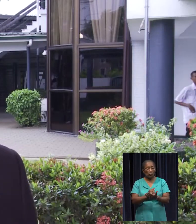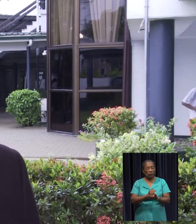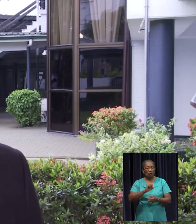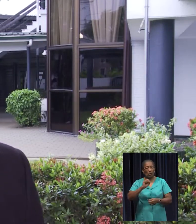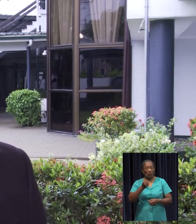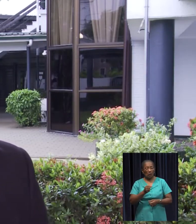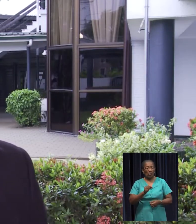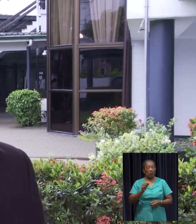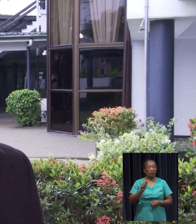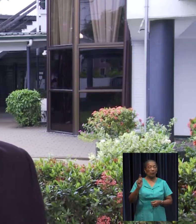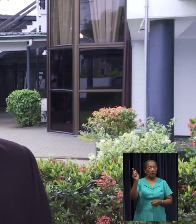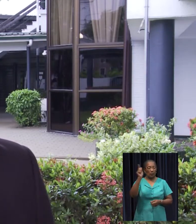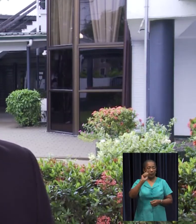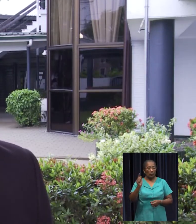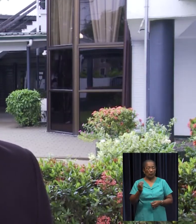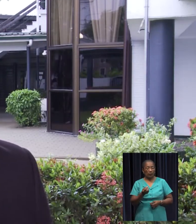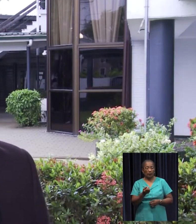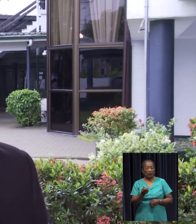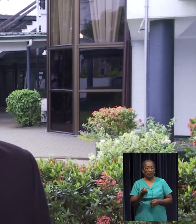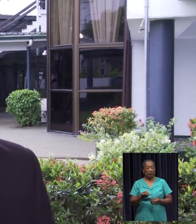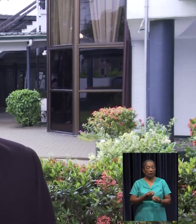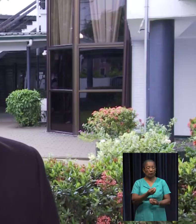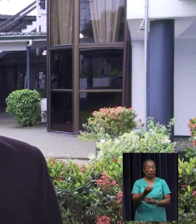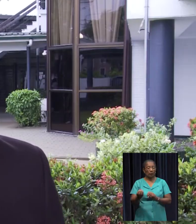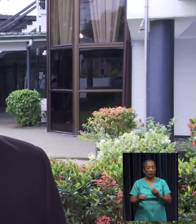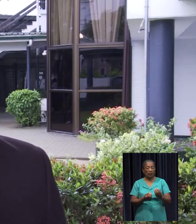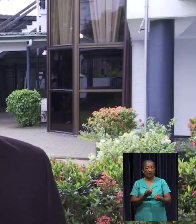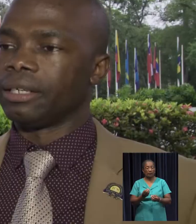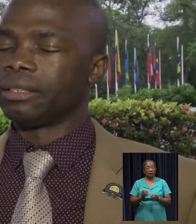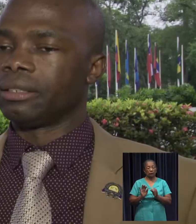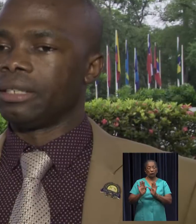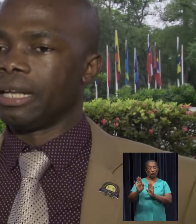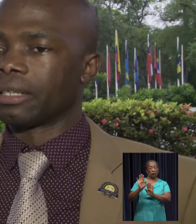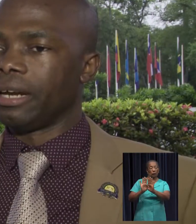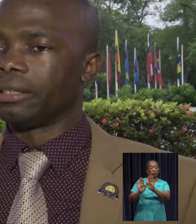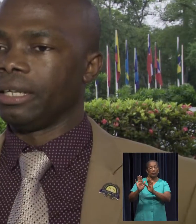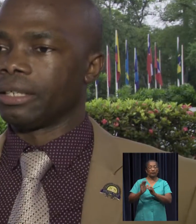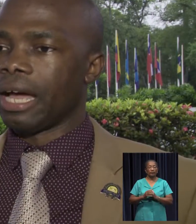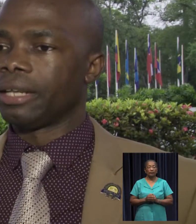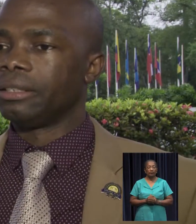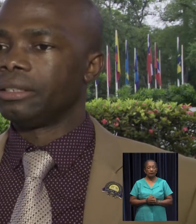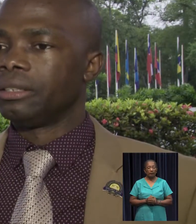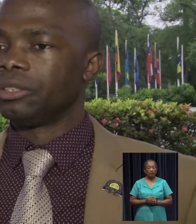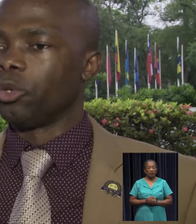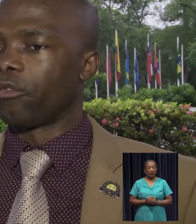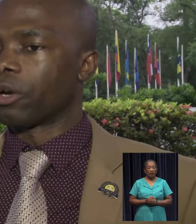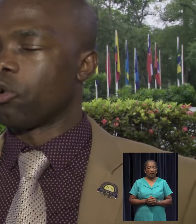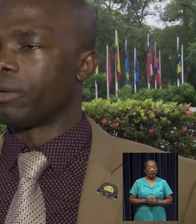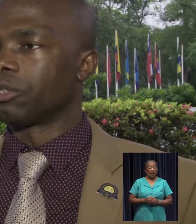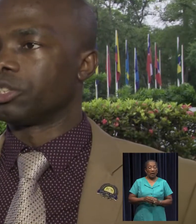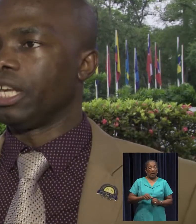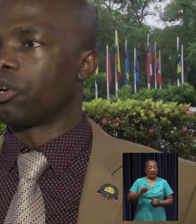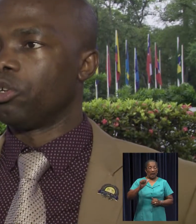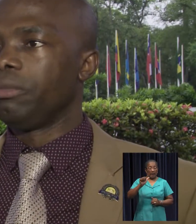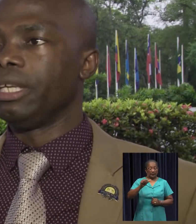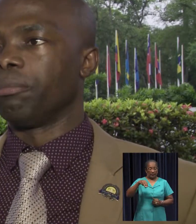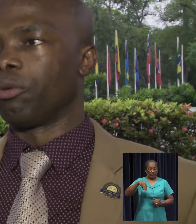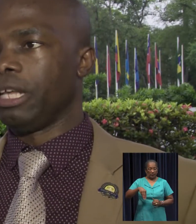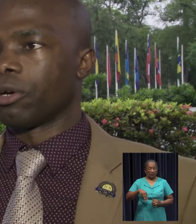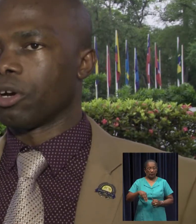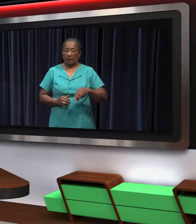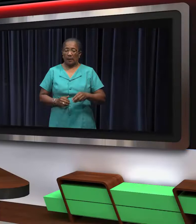laundering through our financial institution. André Misikaba, chairman of the NDP group